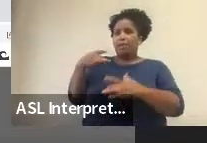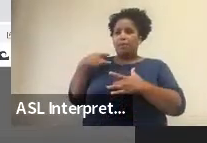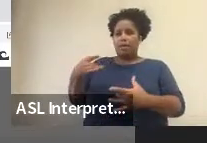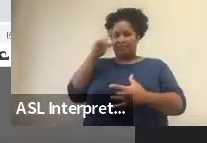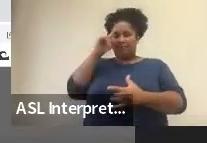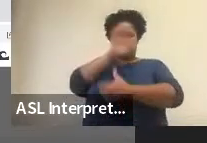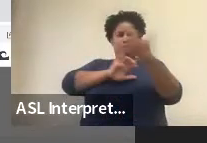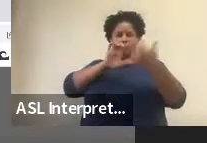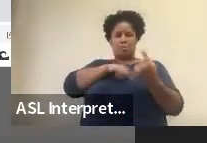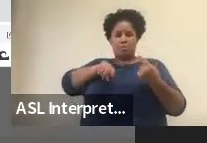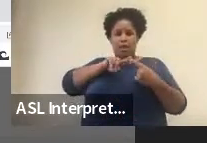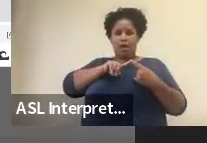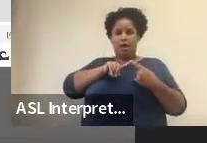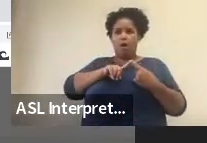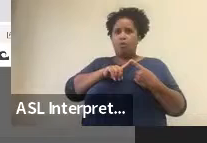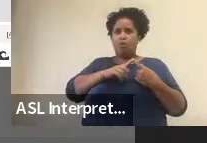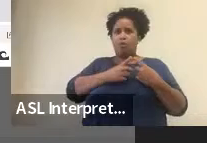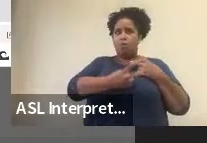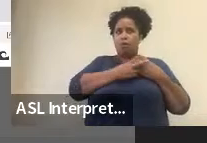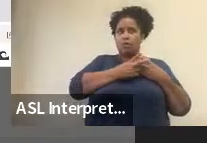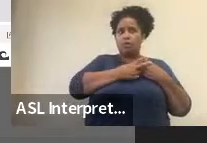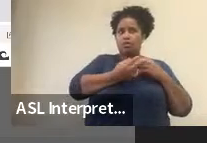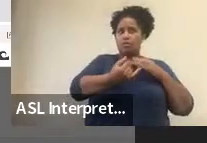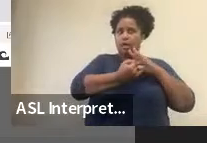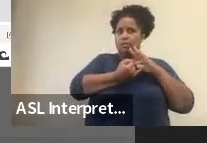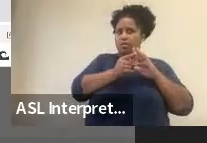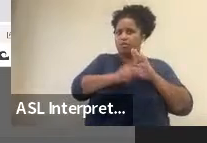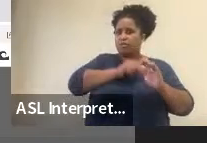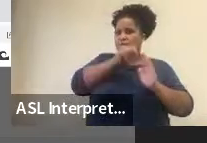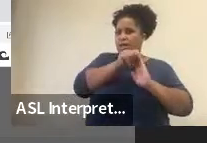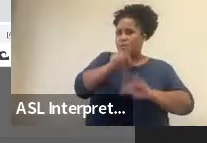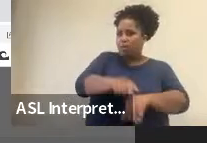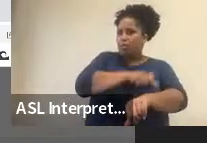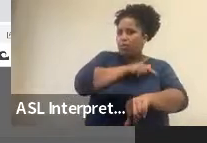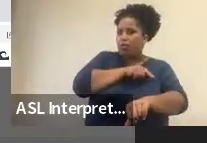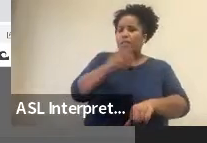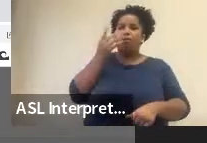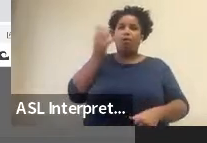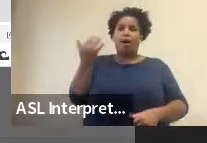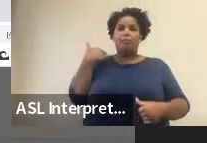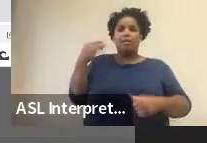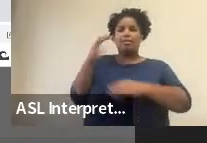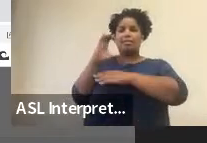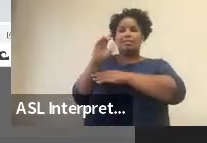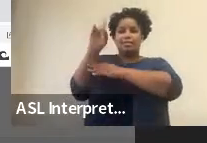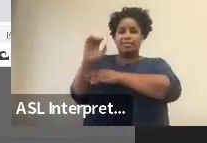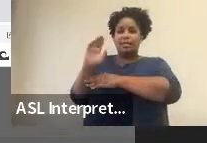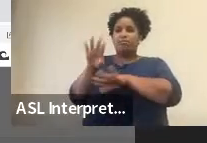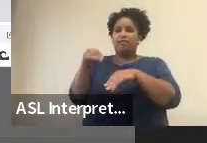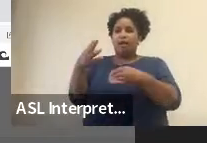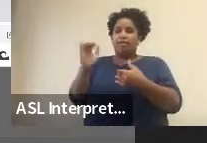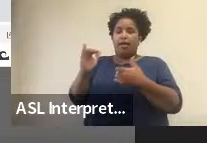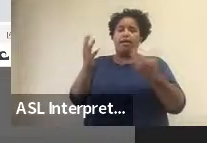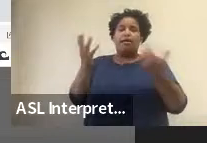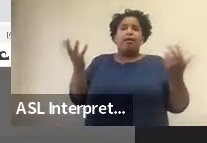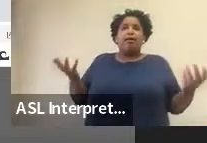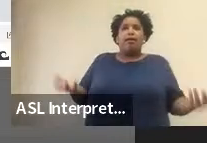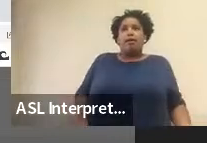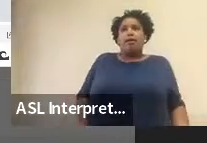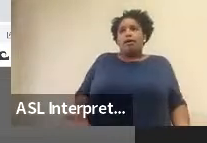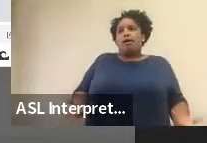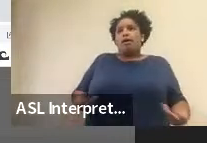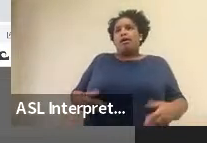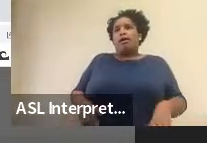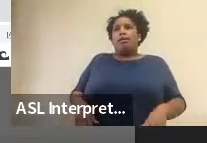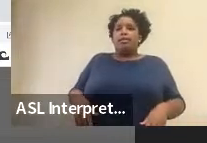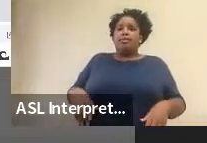confused about quarantine and isolation periods. And specifically because the CDC has given that like split between the